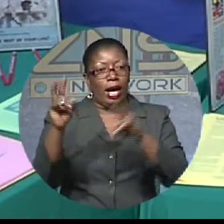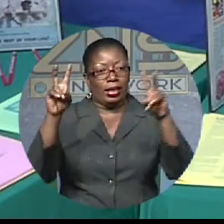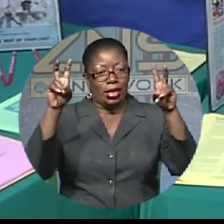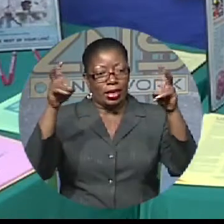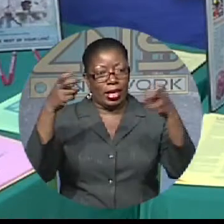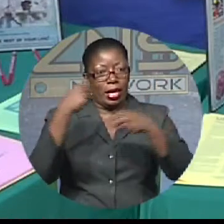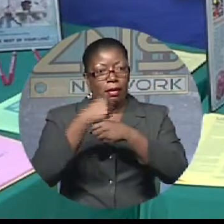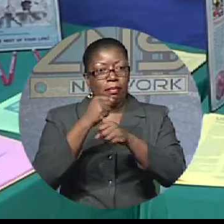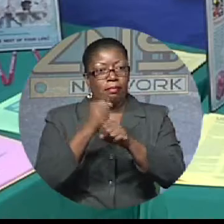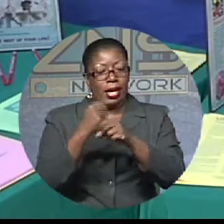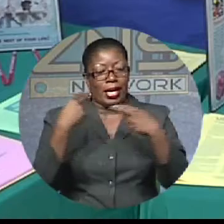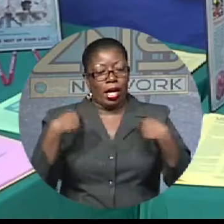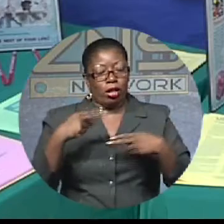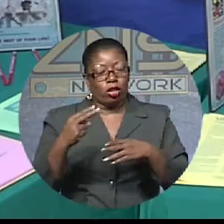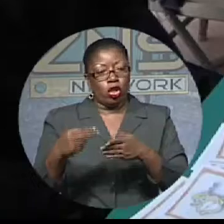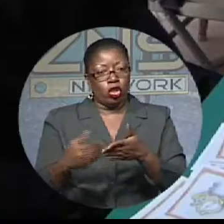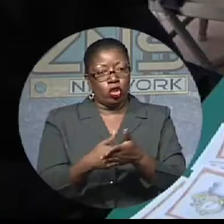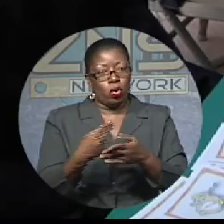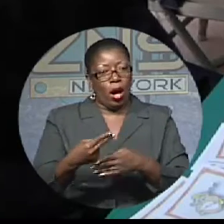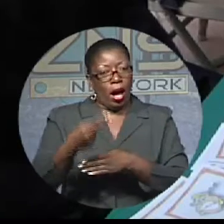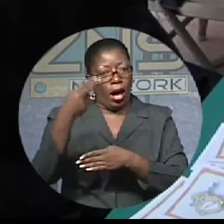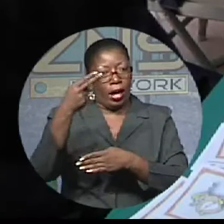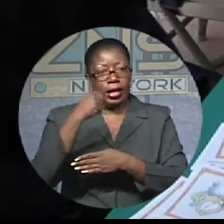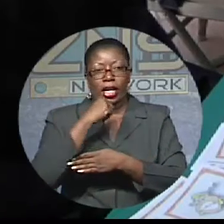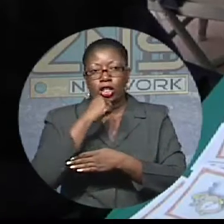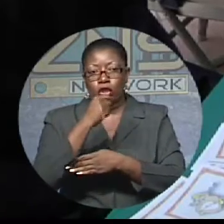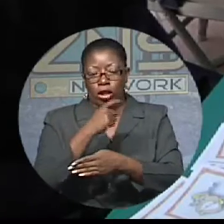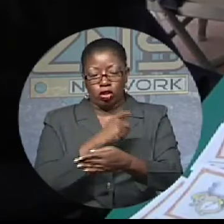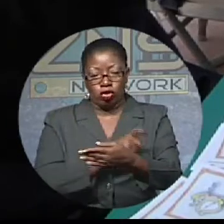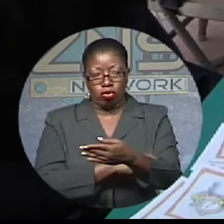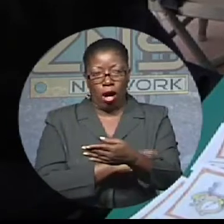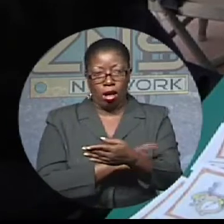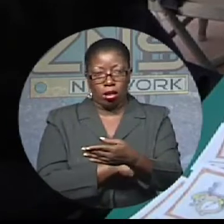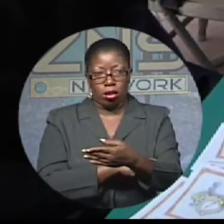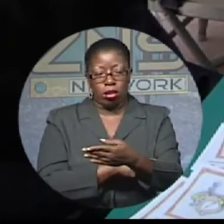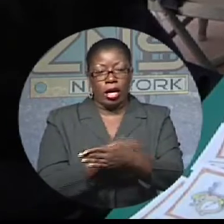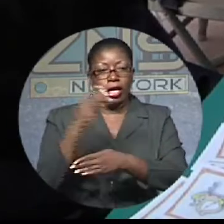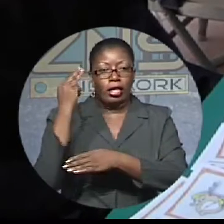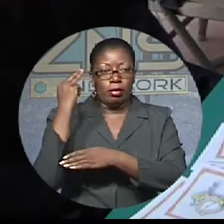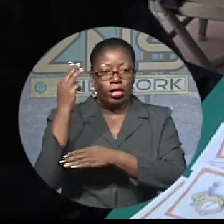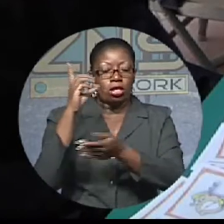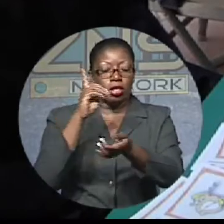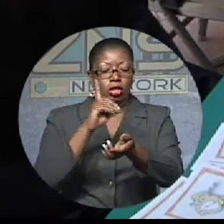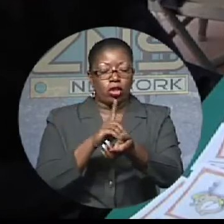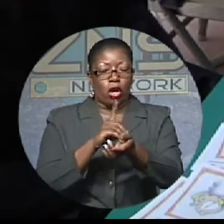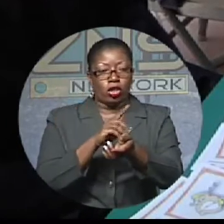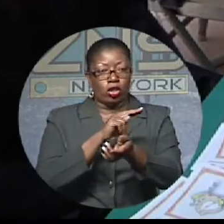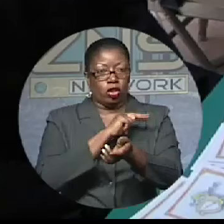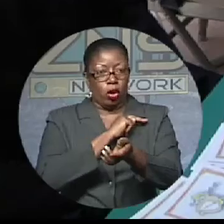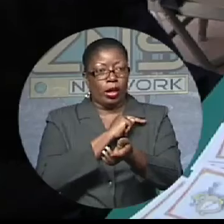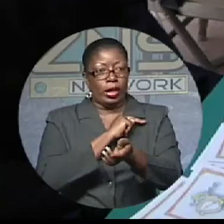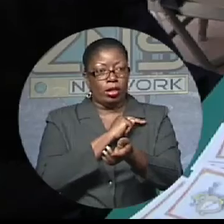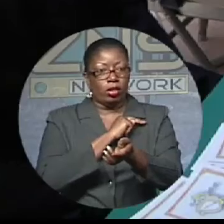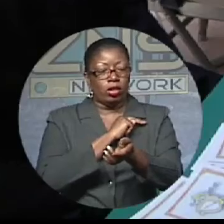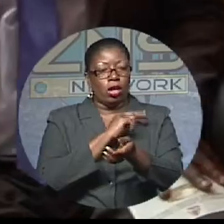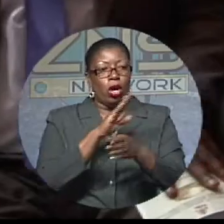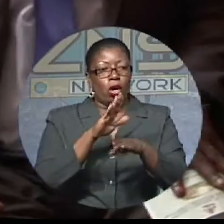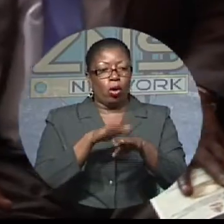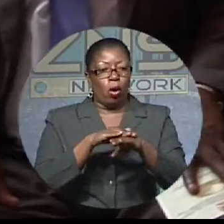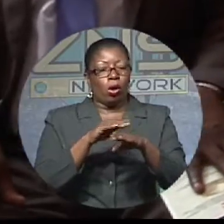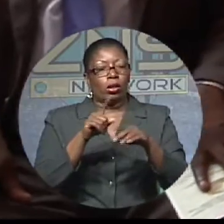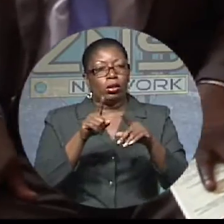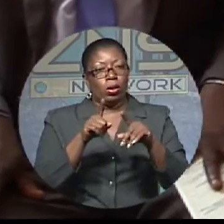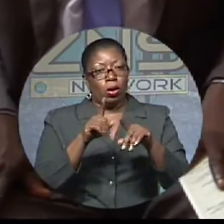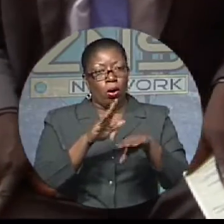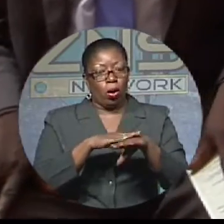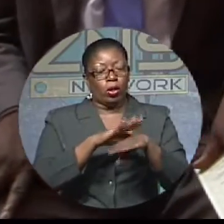Make Health Your New High in Life, Not Drugs, Minister of National Security Dr. Bernard Nottage made a clarion call to all Bahamians